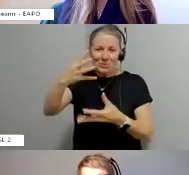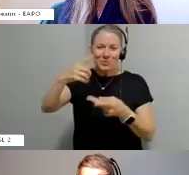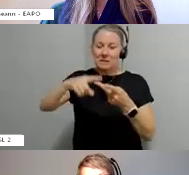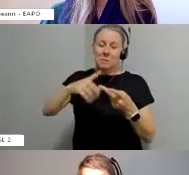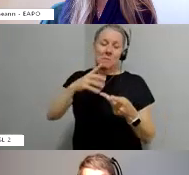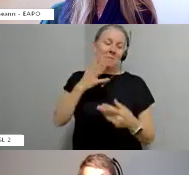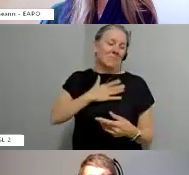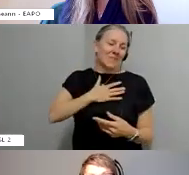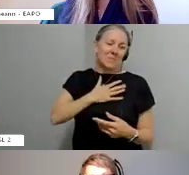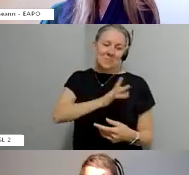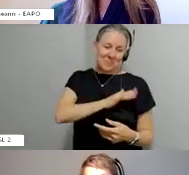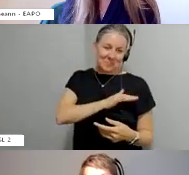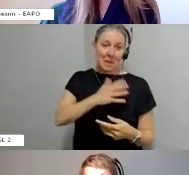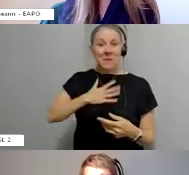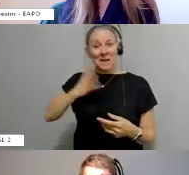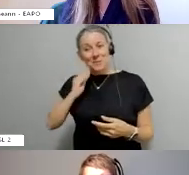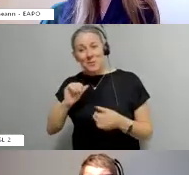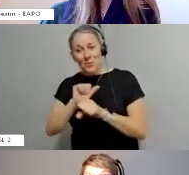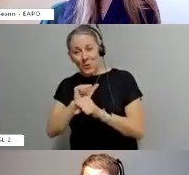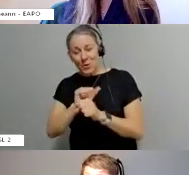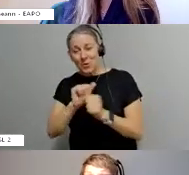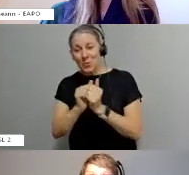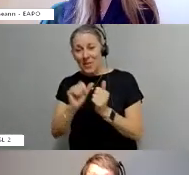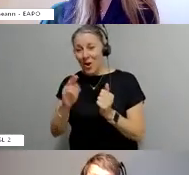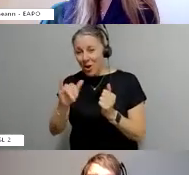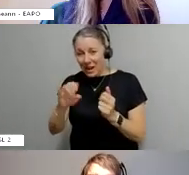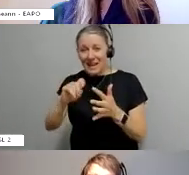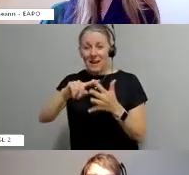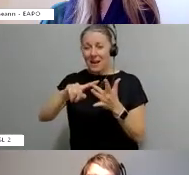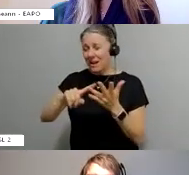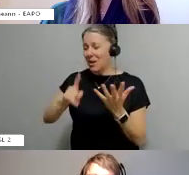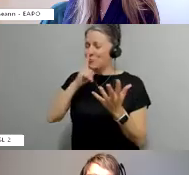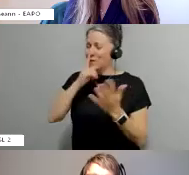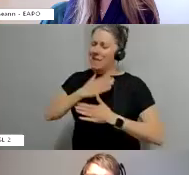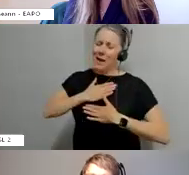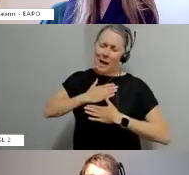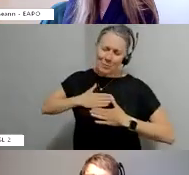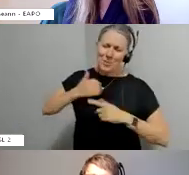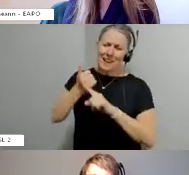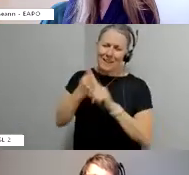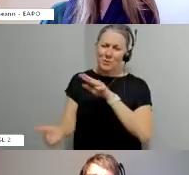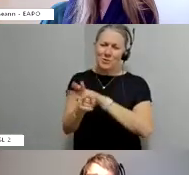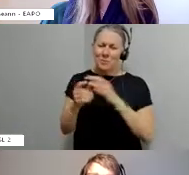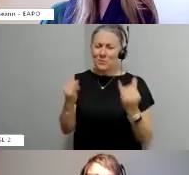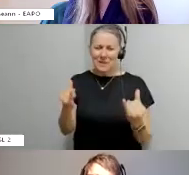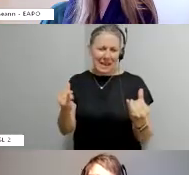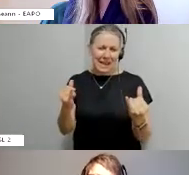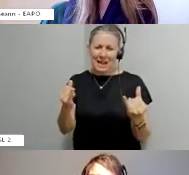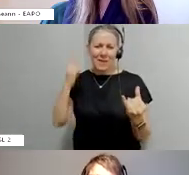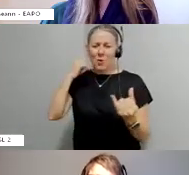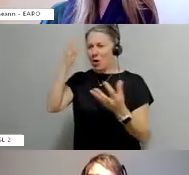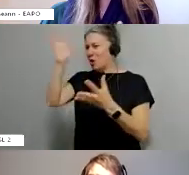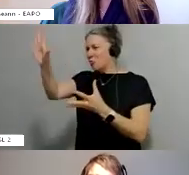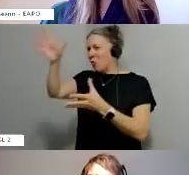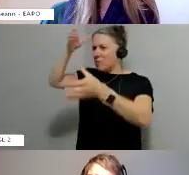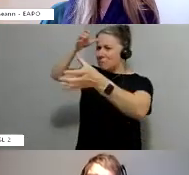members, with Arlene, goes way back. So I appreciate everyone coming today to share your wealth of knowledge and information with